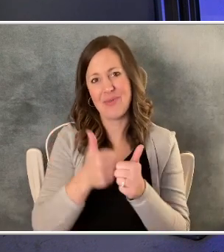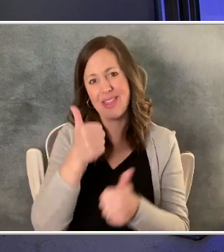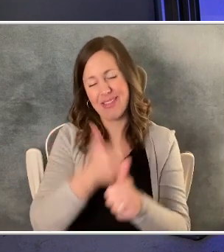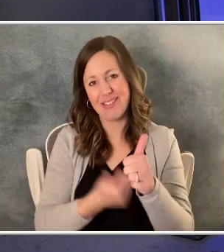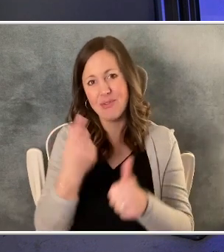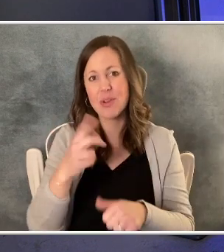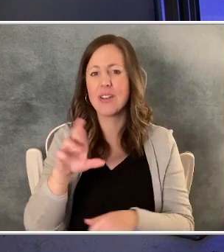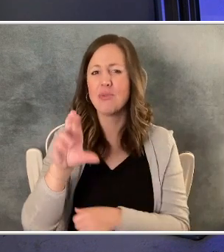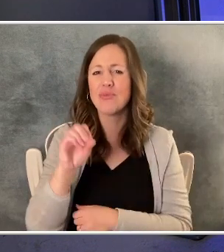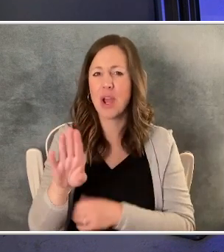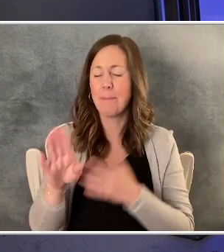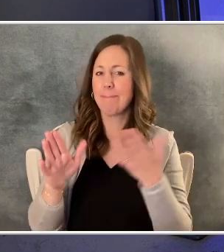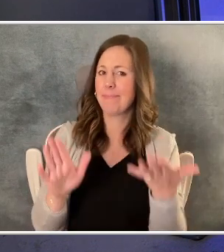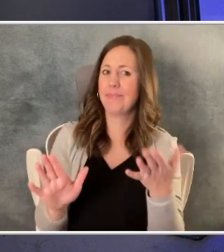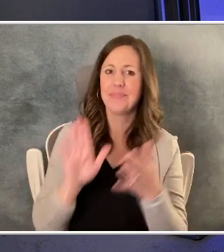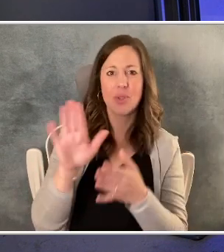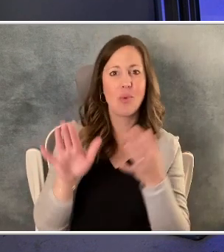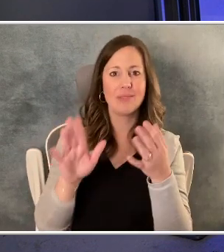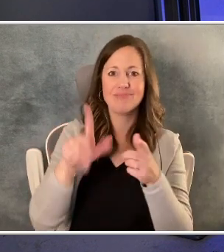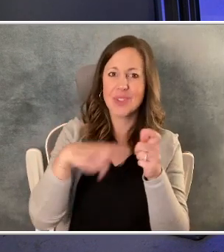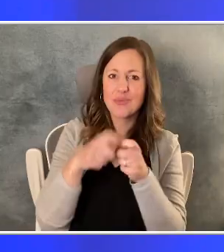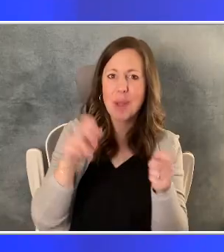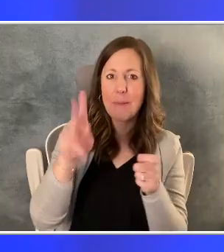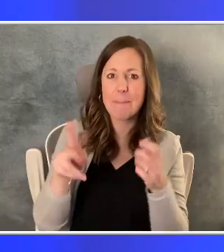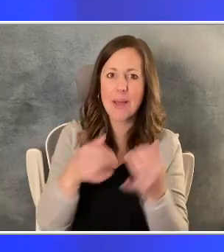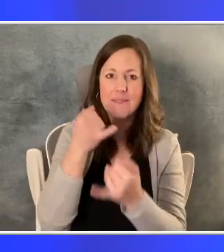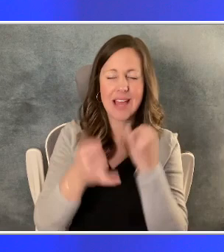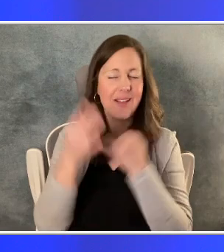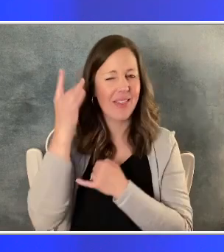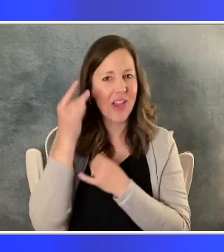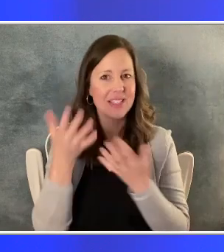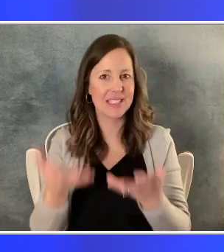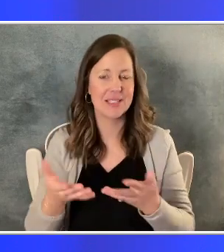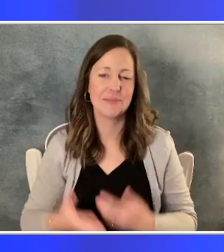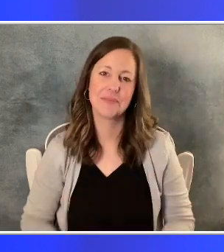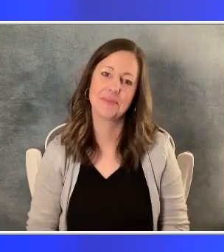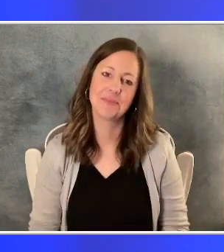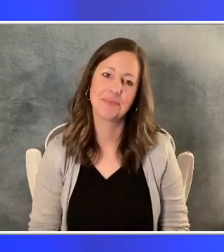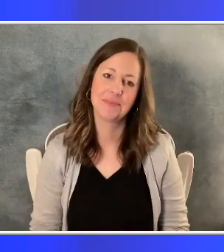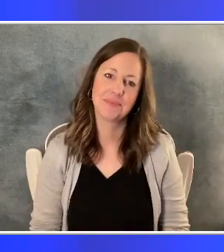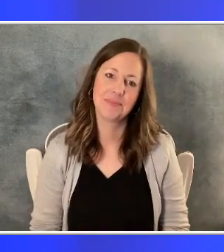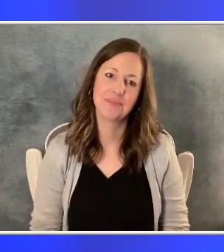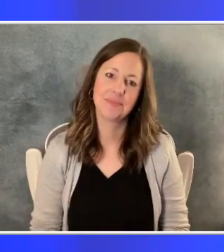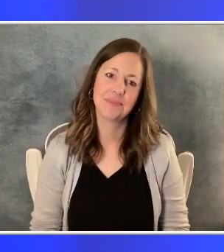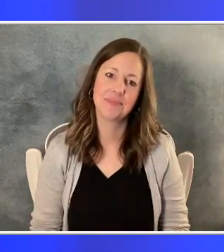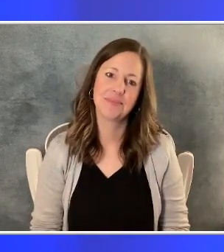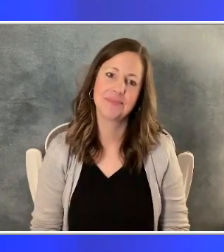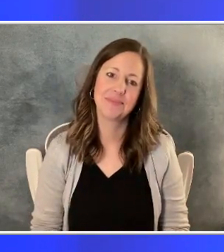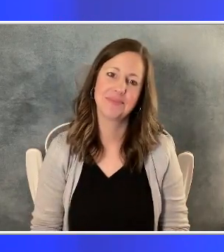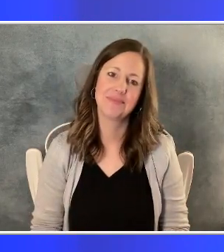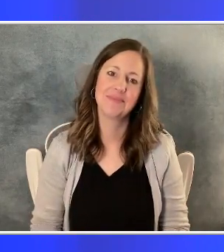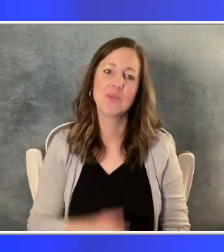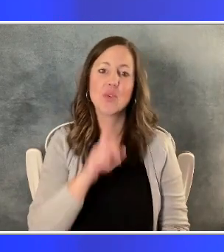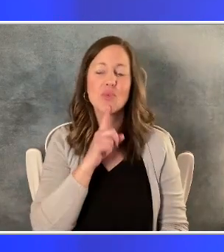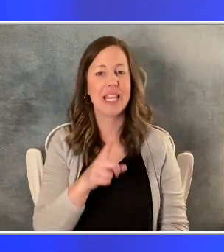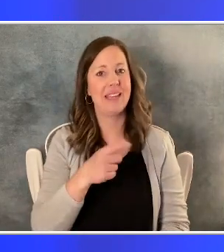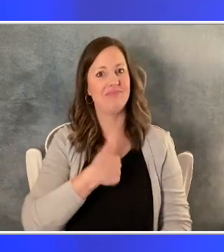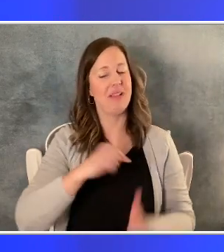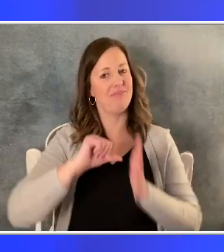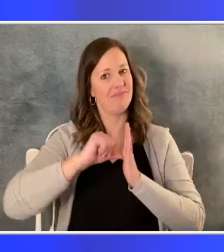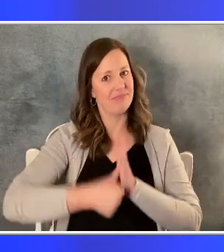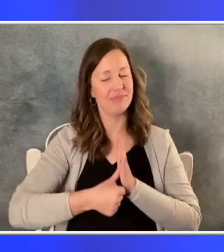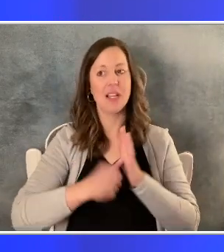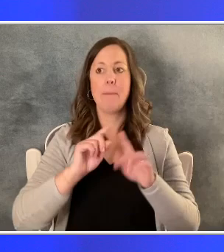What's the takeaway from your story, from Olivia's story? If I haven't hammered it home yet, never lose hope. There's